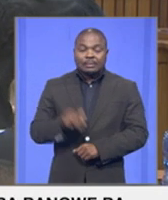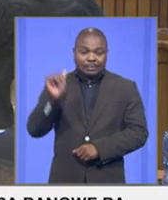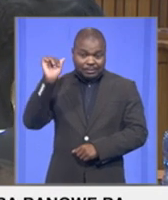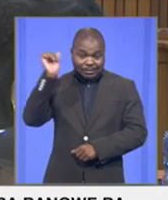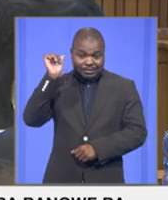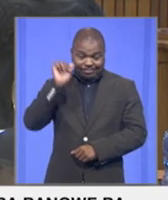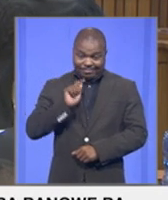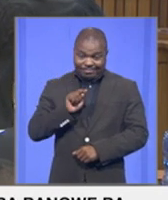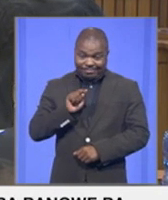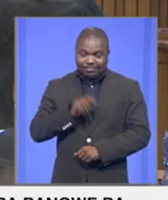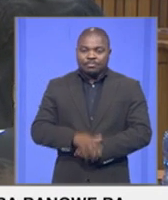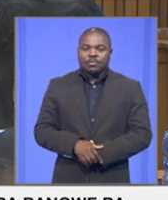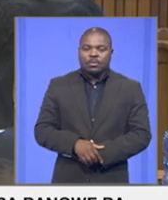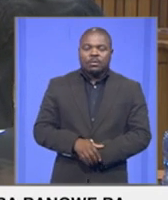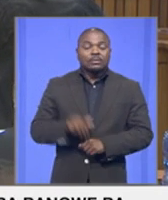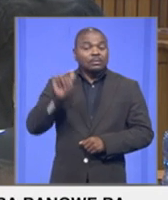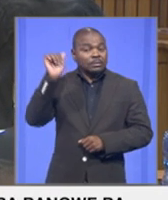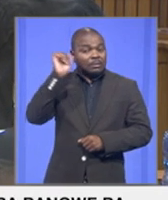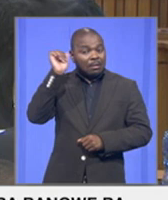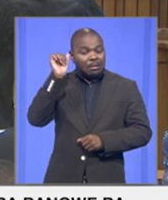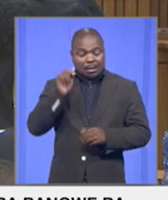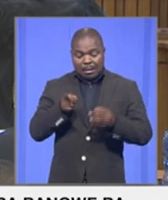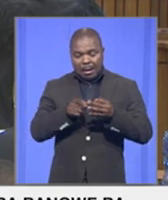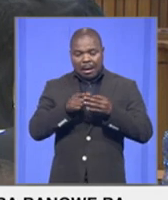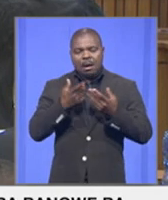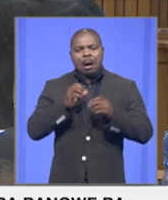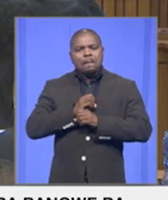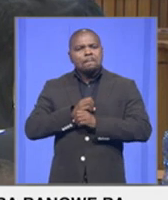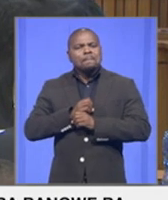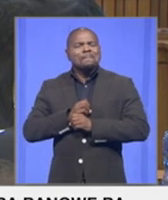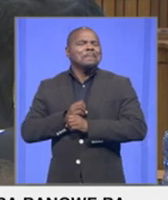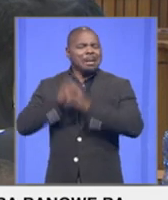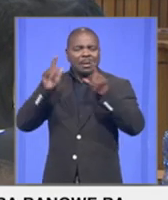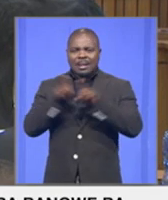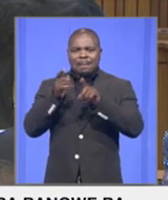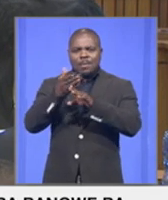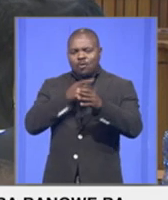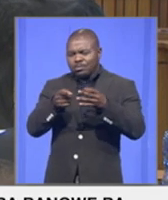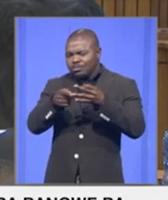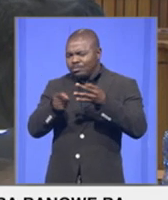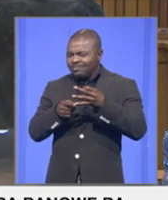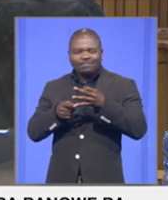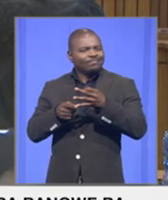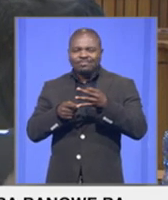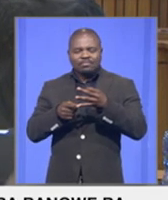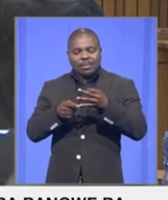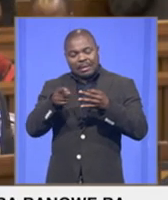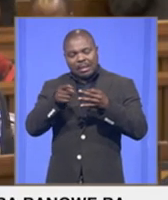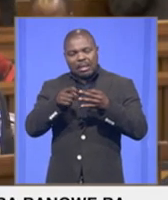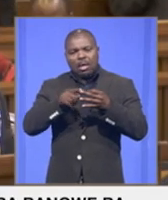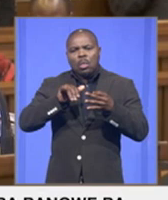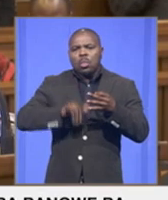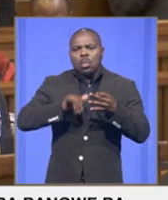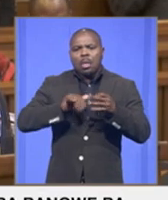Sound. The sound. Sound yayenza ayisho ukuthi pha njengalezi bese ngizwile phambilini. Lesogcina kongathi